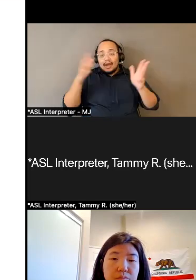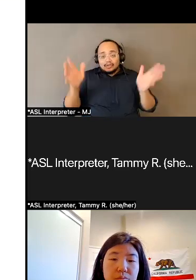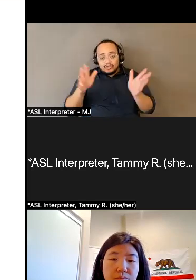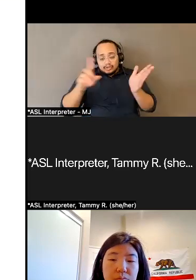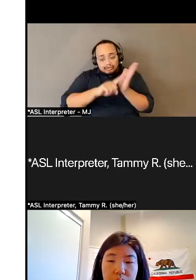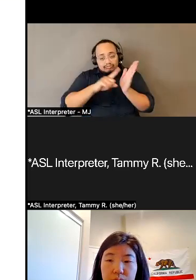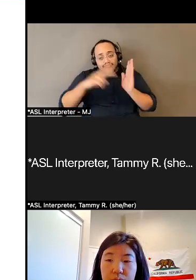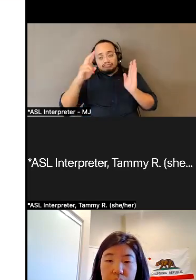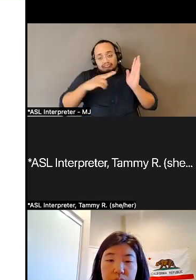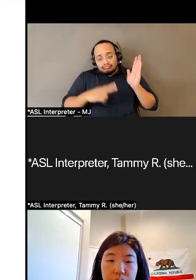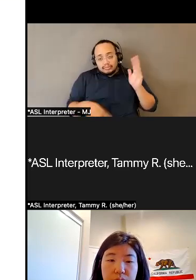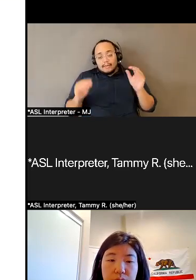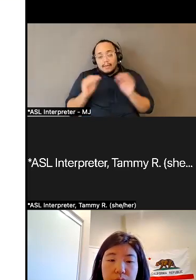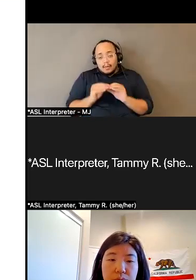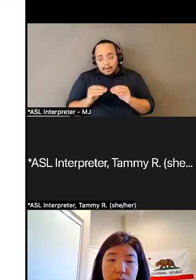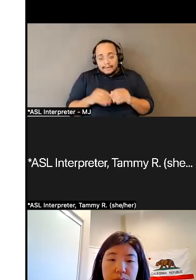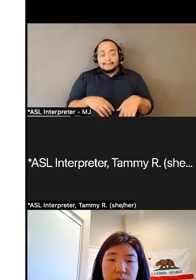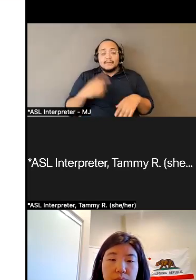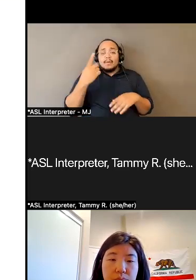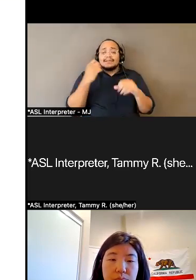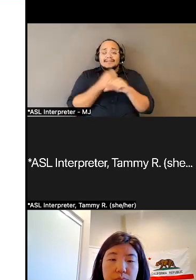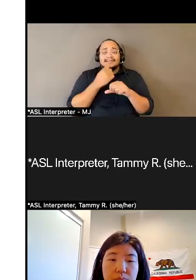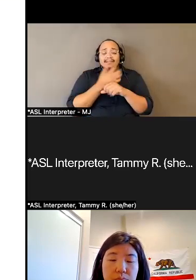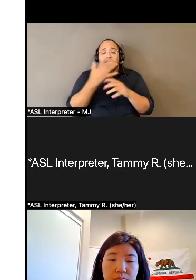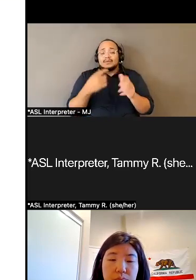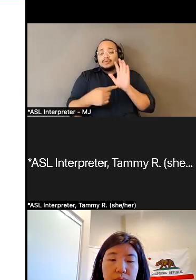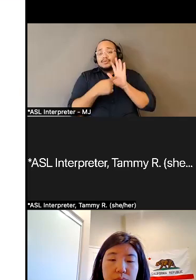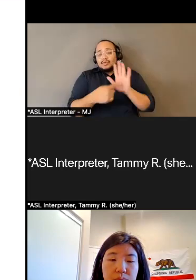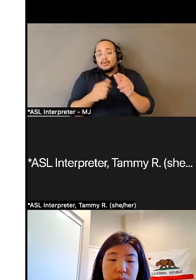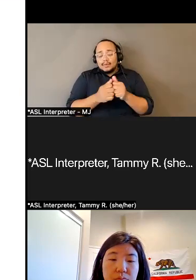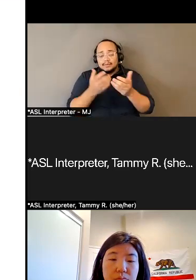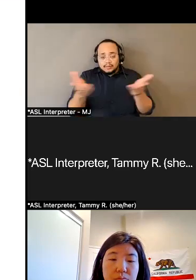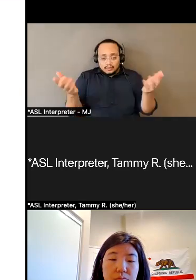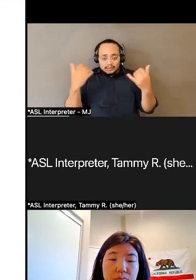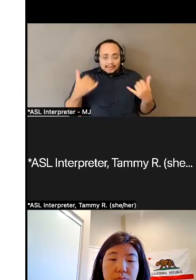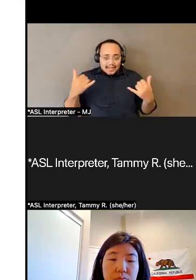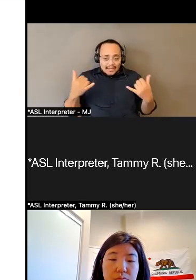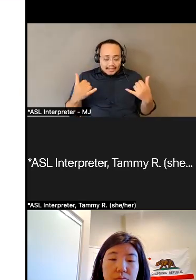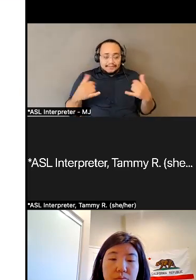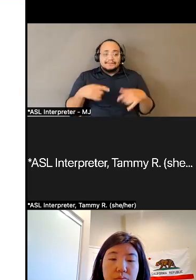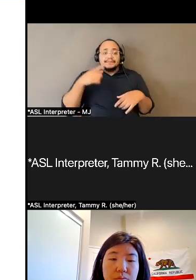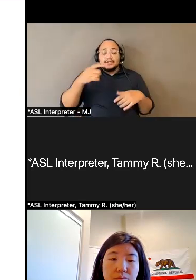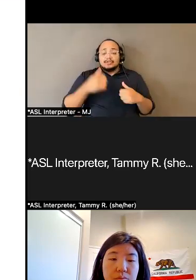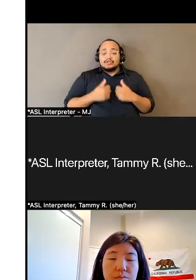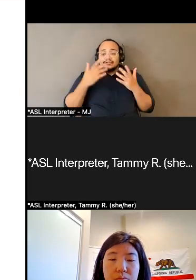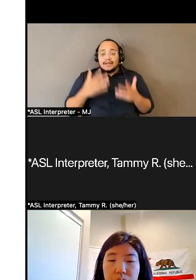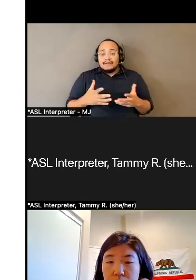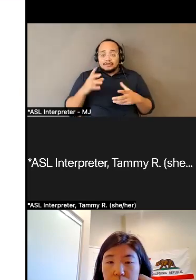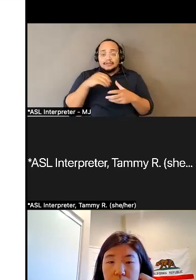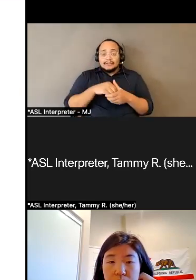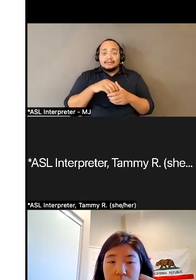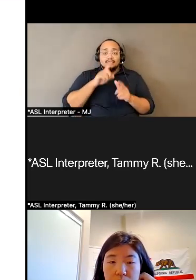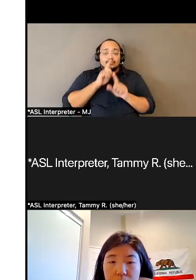reports further. But one stat I wanted to highlight for everyone here today is that The survivors in our sample who were